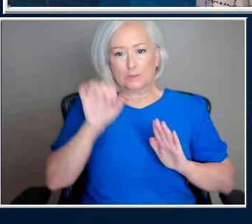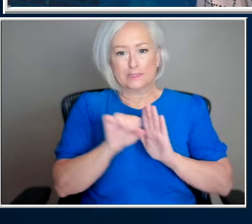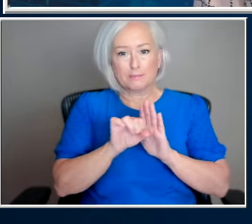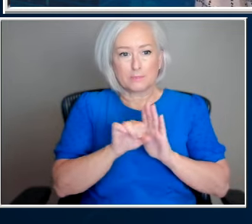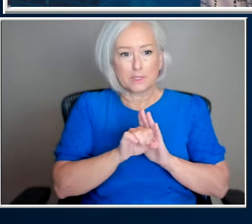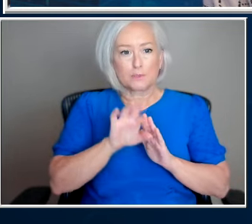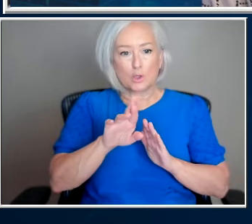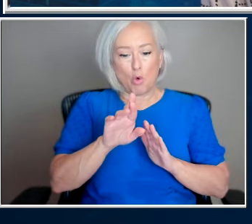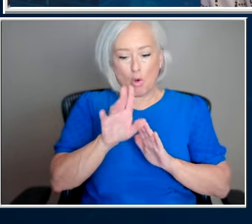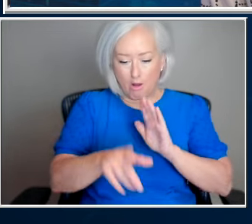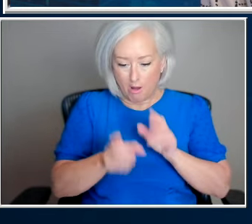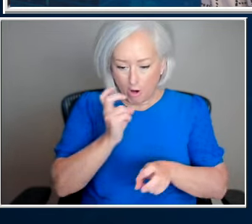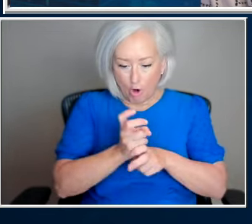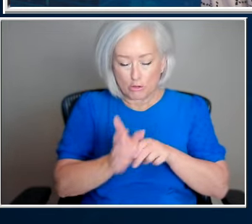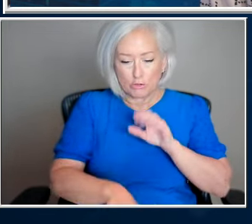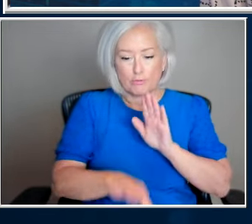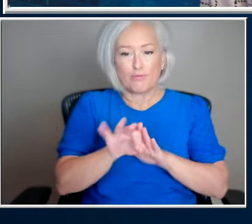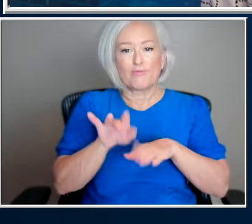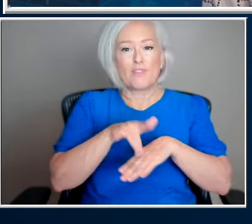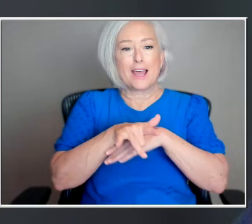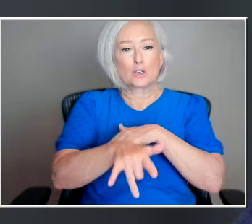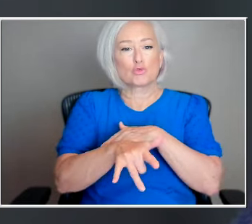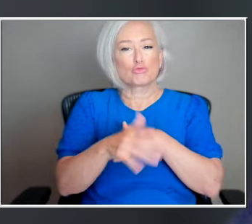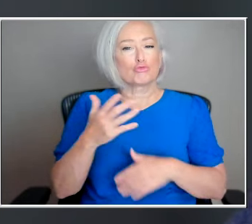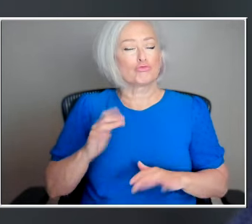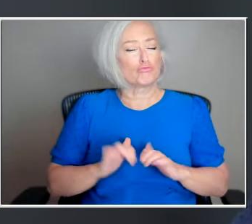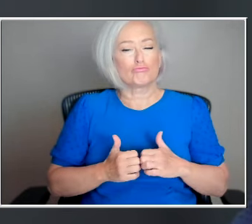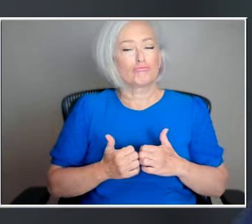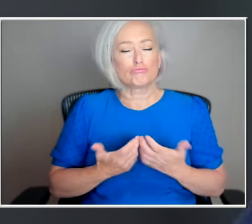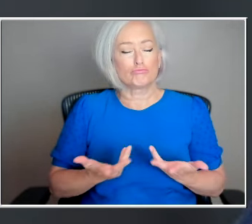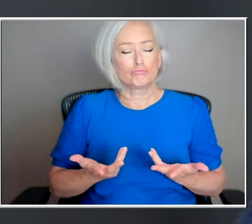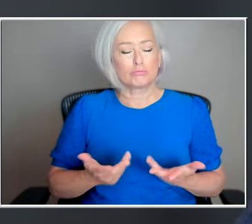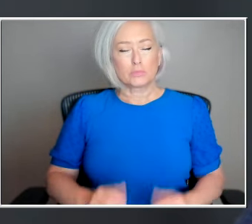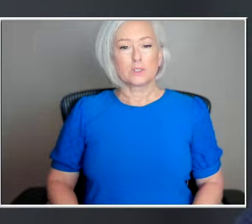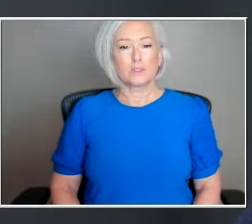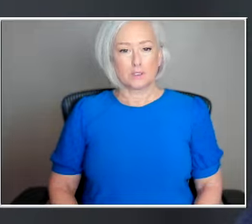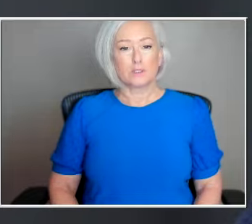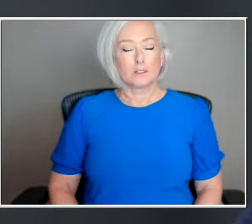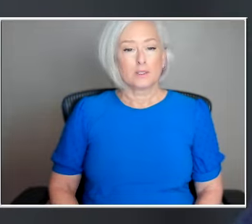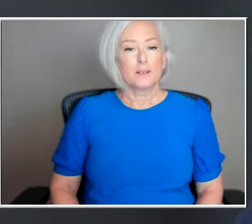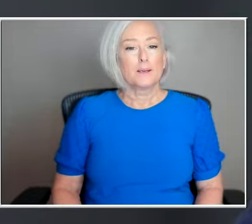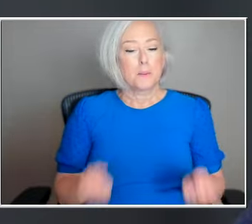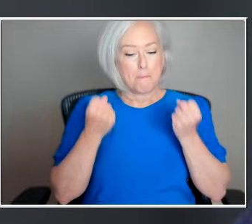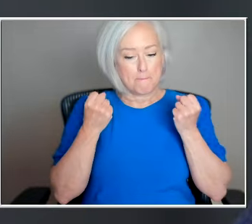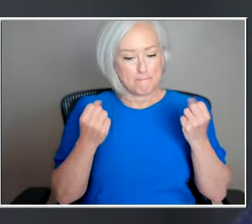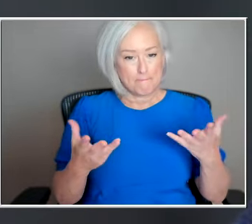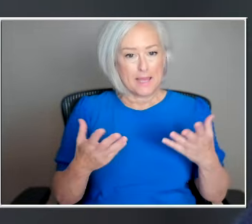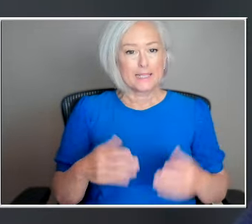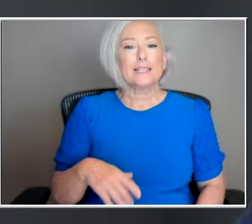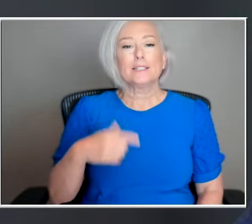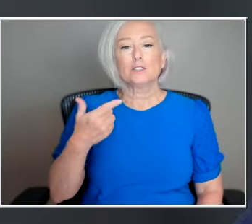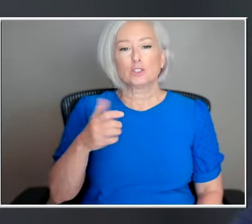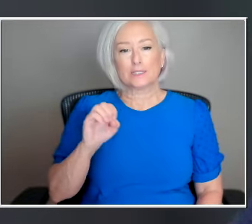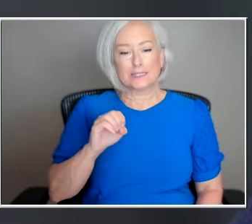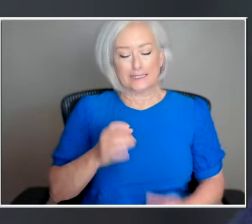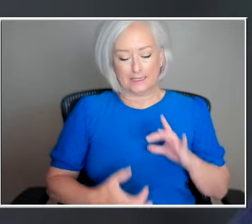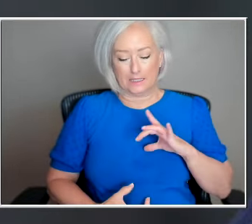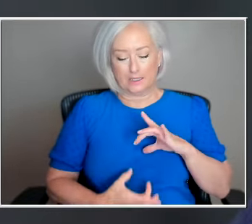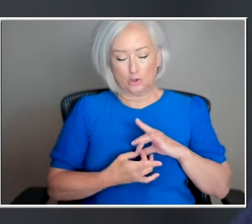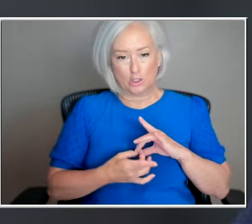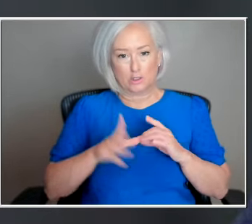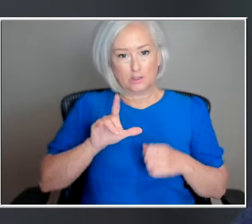caught early? Yeah, so I would say a fair number of esophageal and GE junction cancers, we can try to